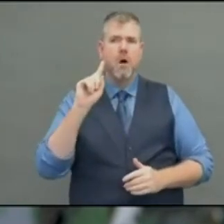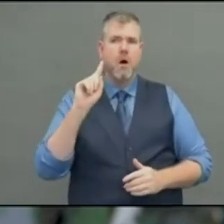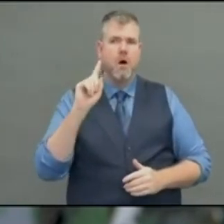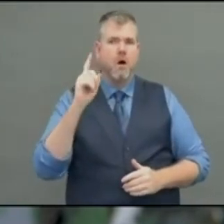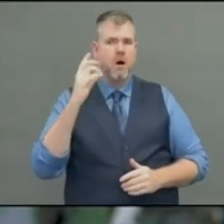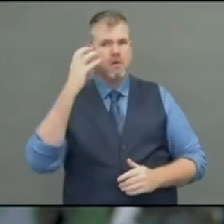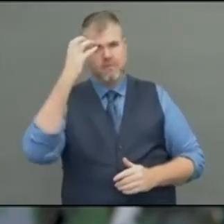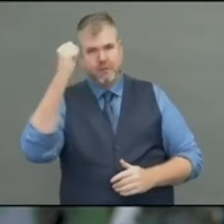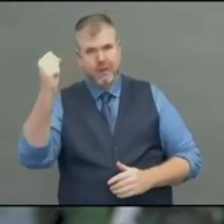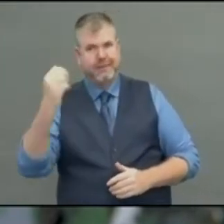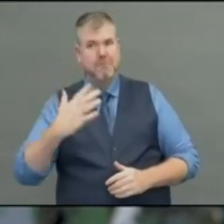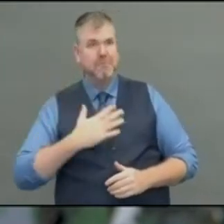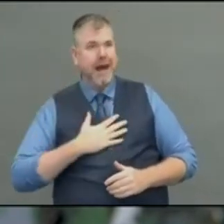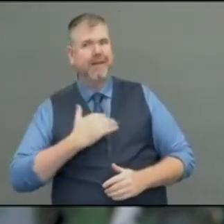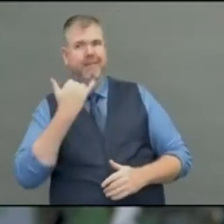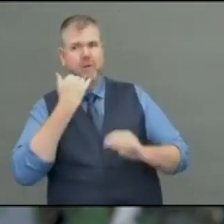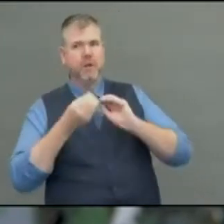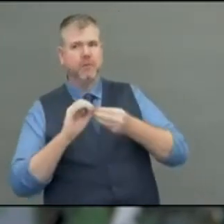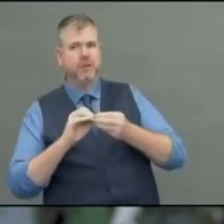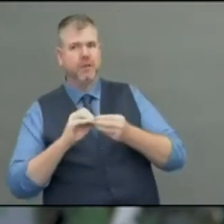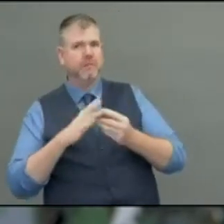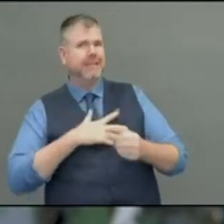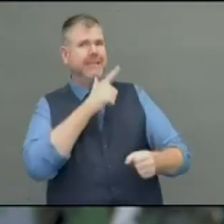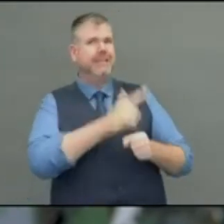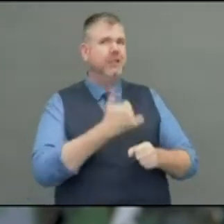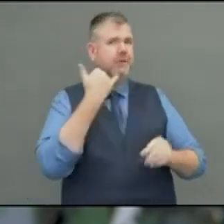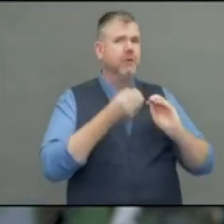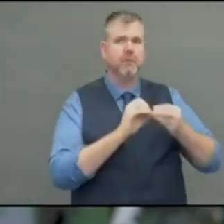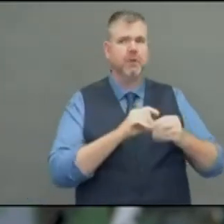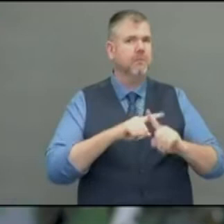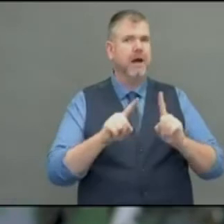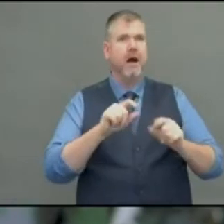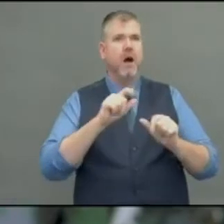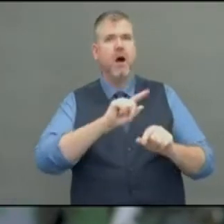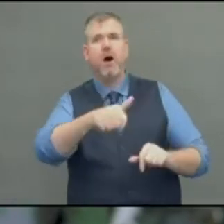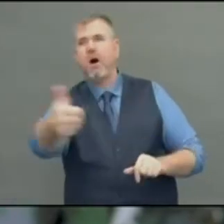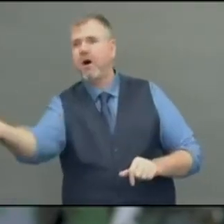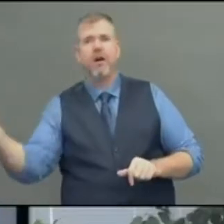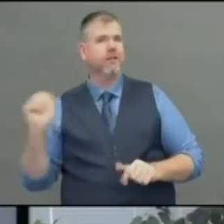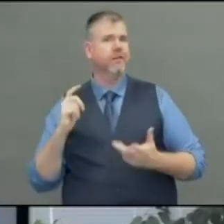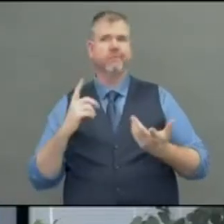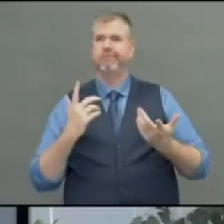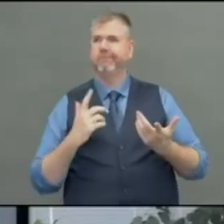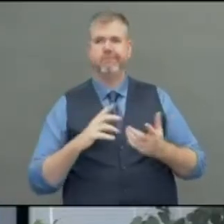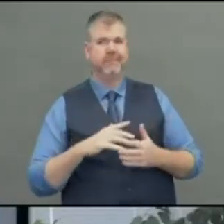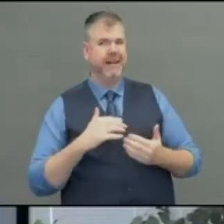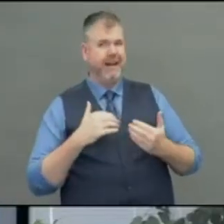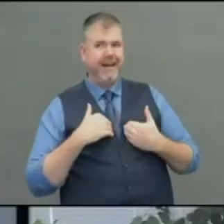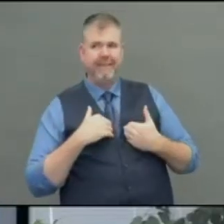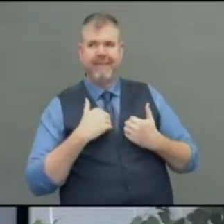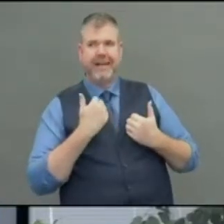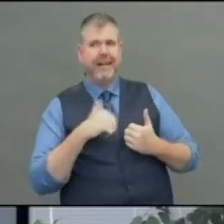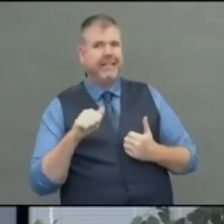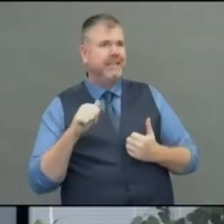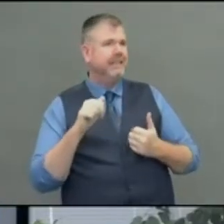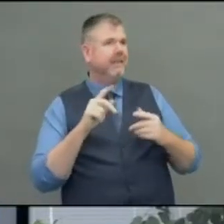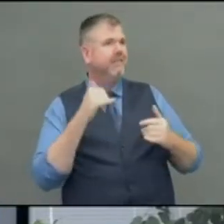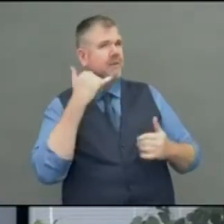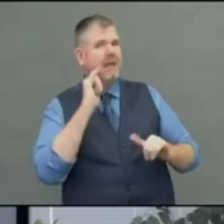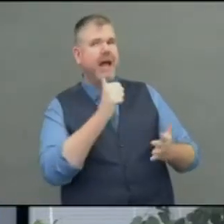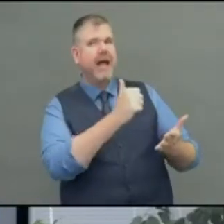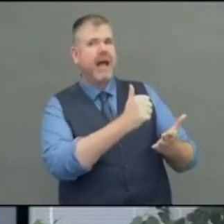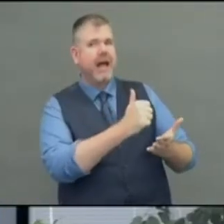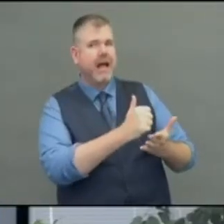doesn't remember anybody else's phone number. Do we have any devices? We do, and you guys must be her favorites.